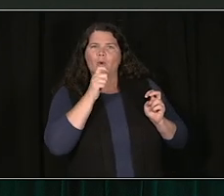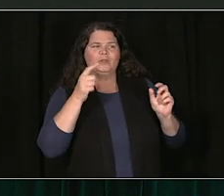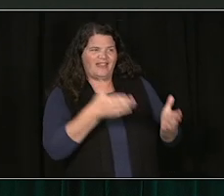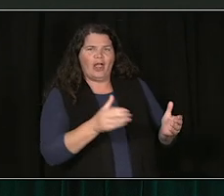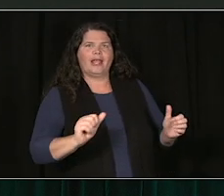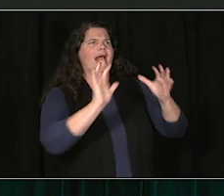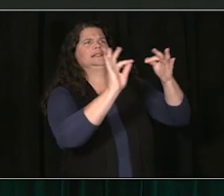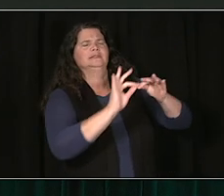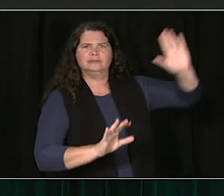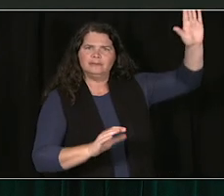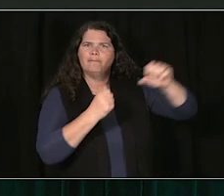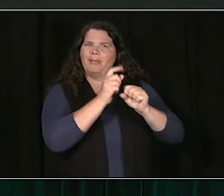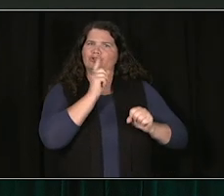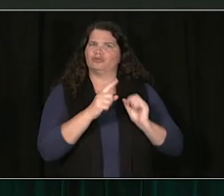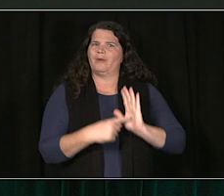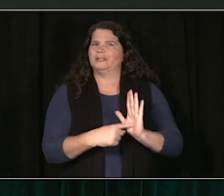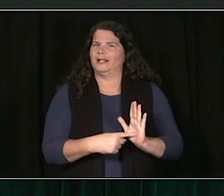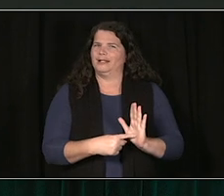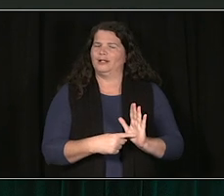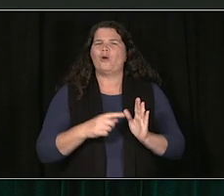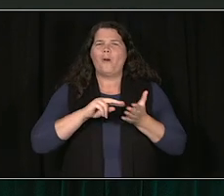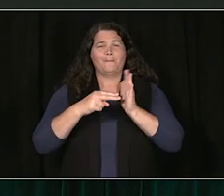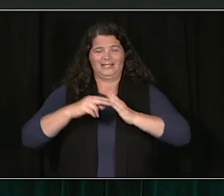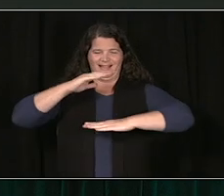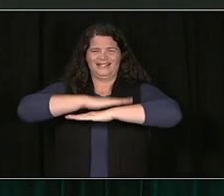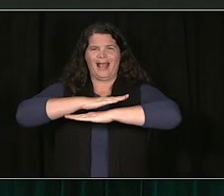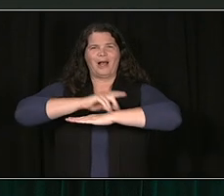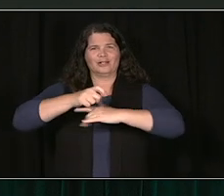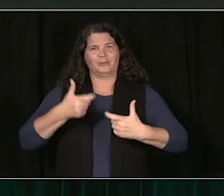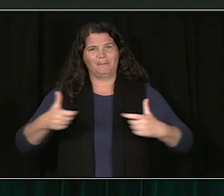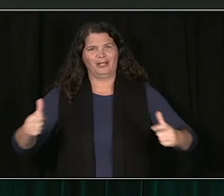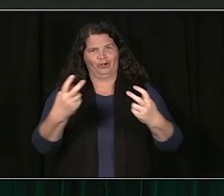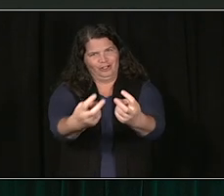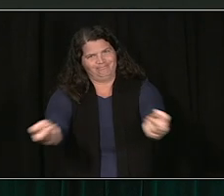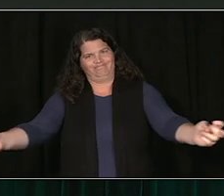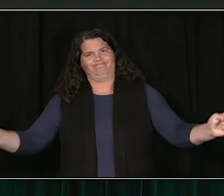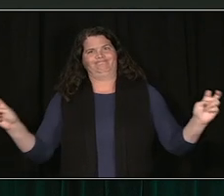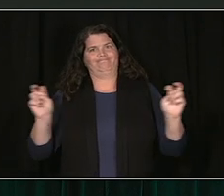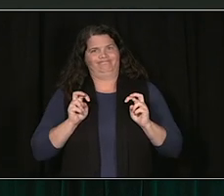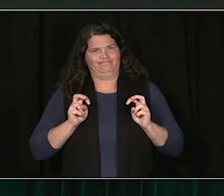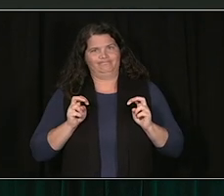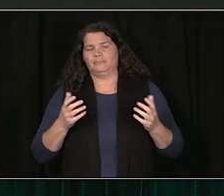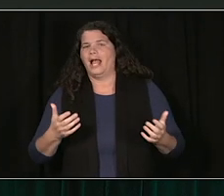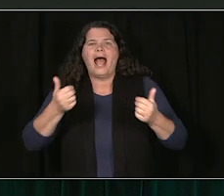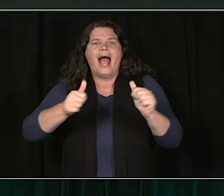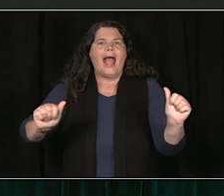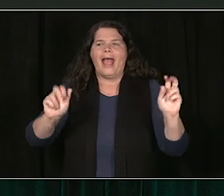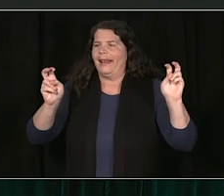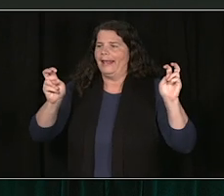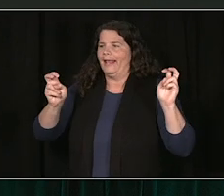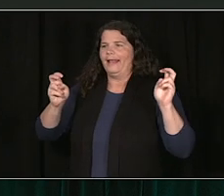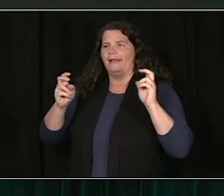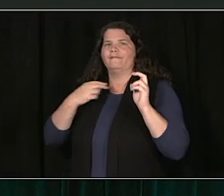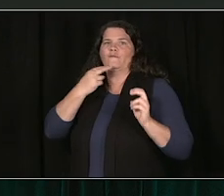to, we just need to make the table bigger. It just also means that, the mic that, I might have the privilege of